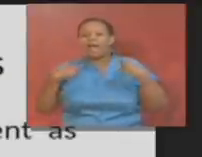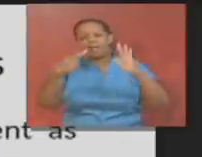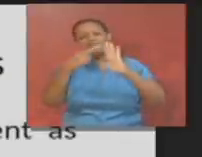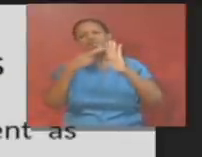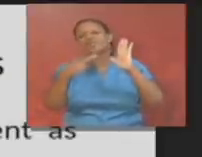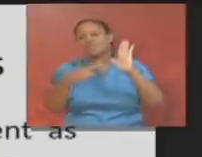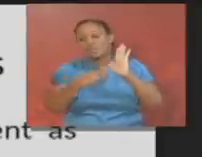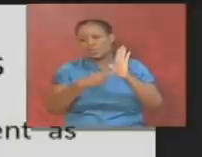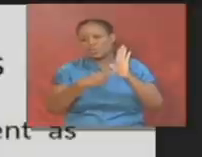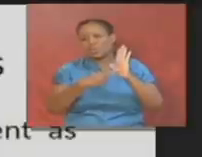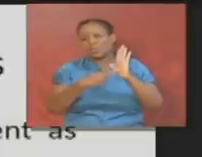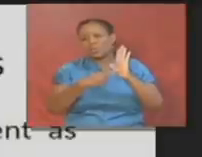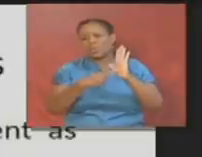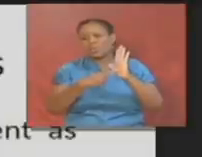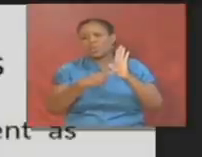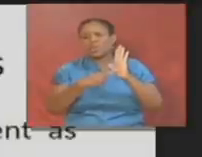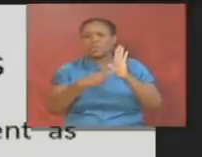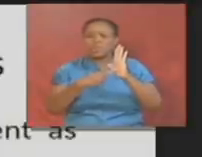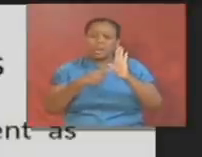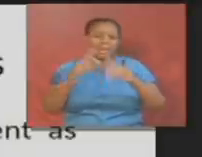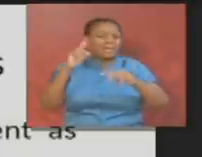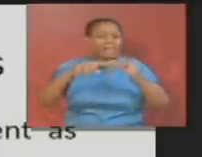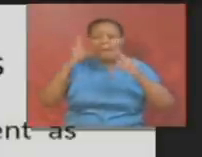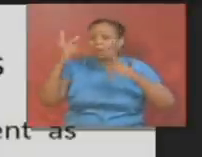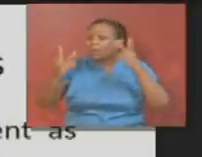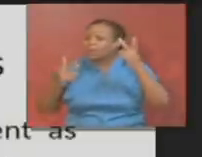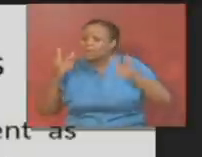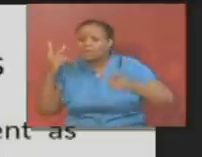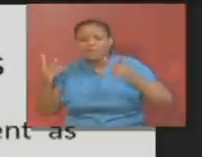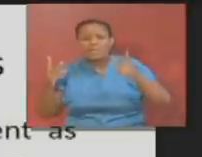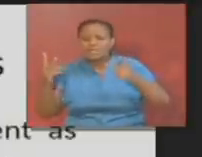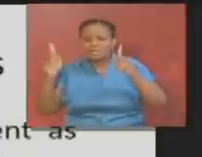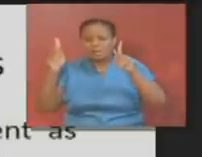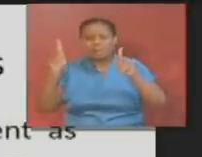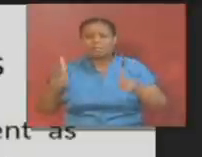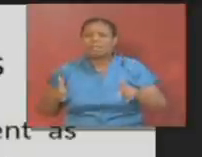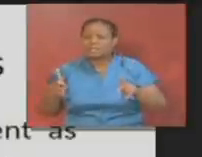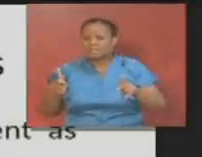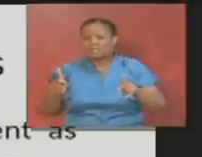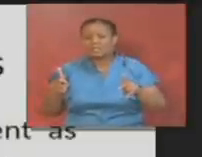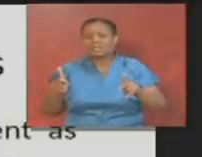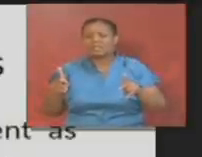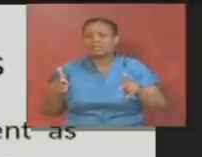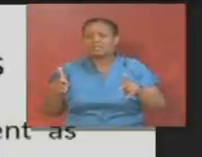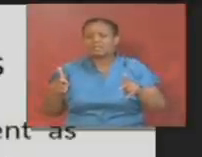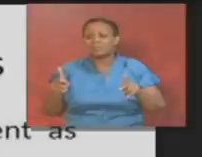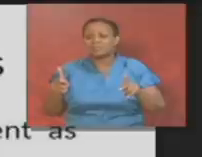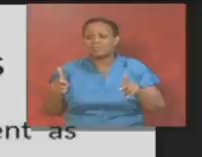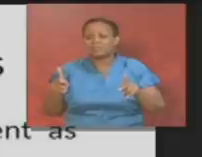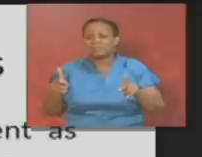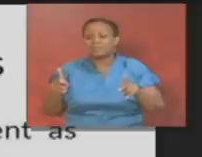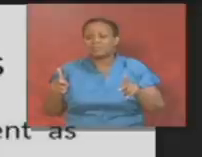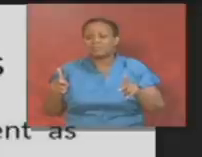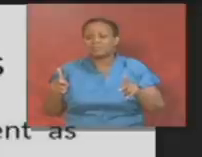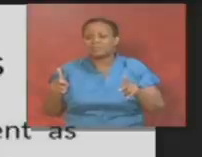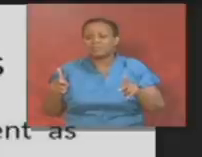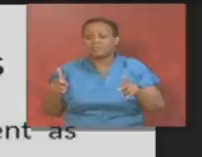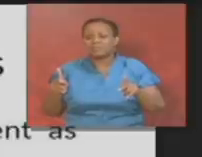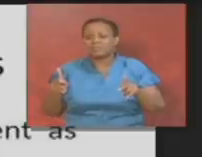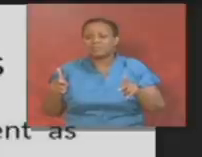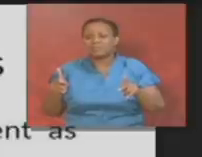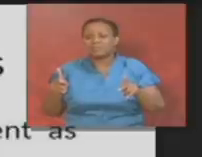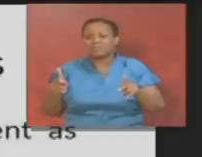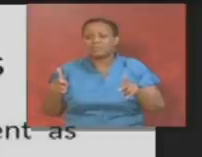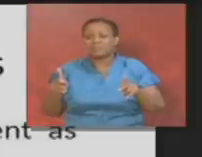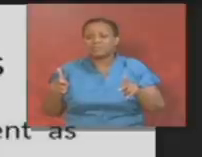face-to-face consult with your healthcare professional may have not have become an easy process. Throughout the world,